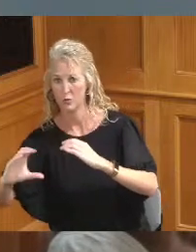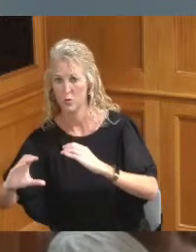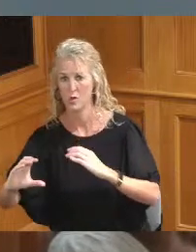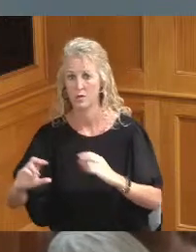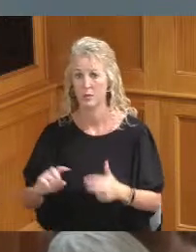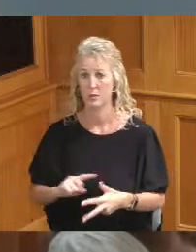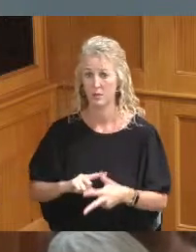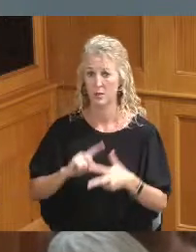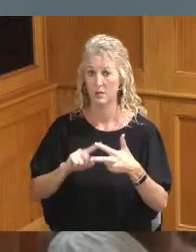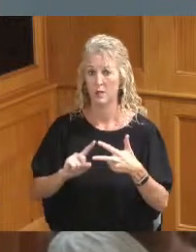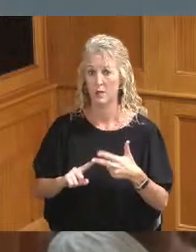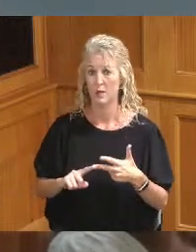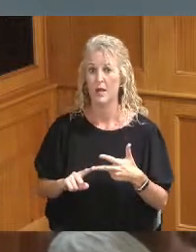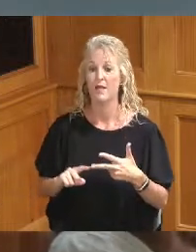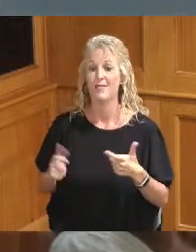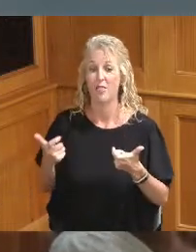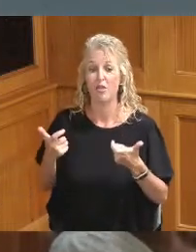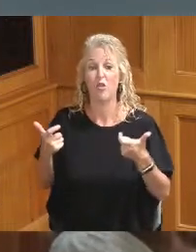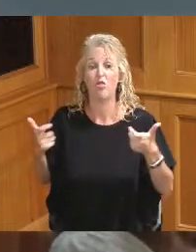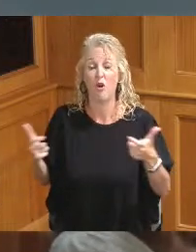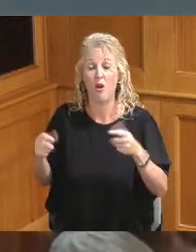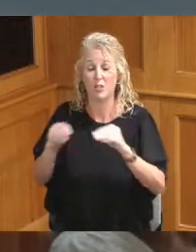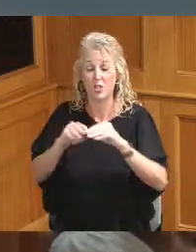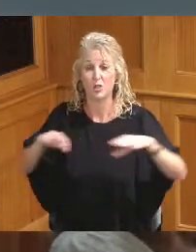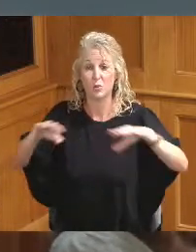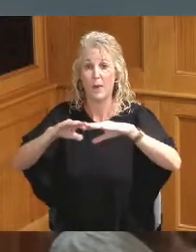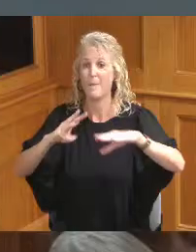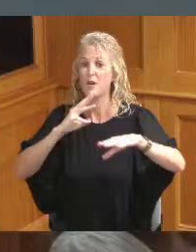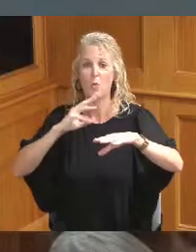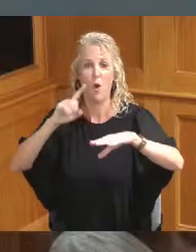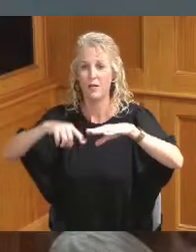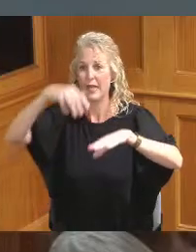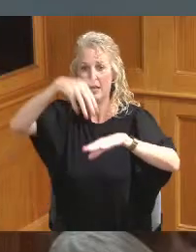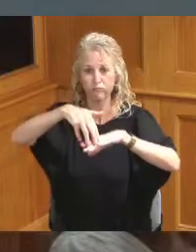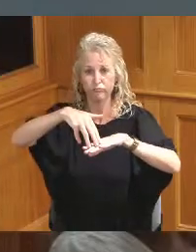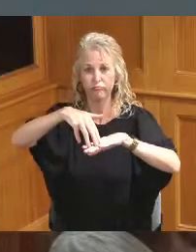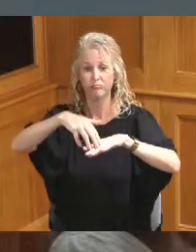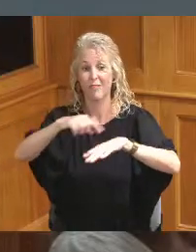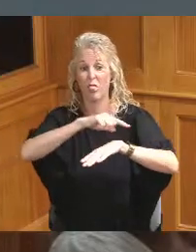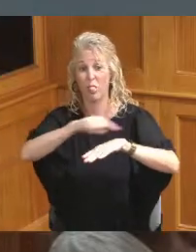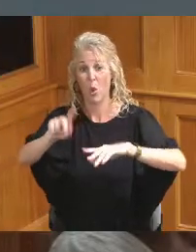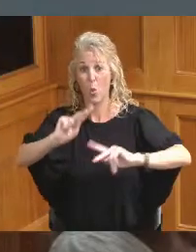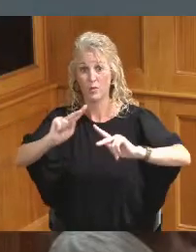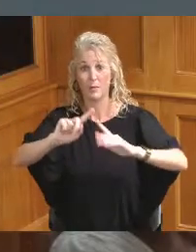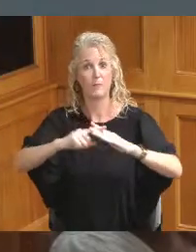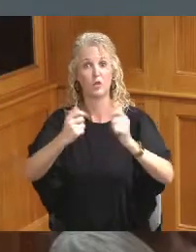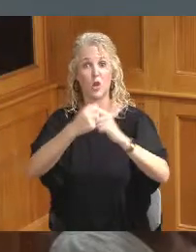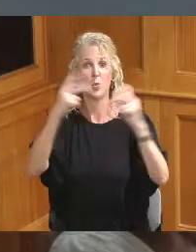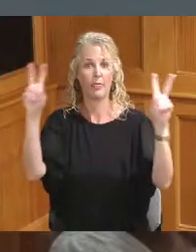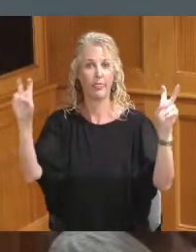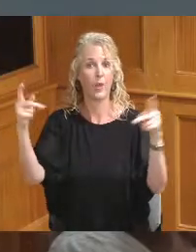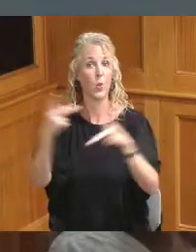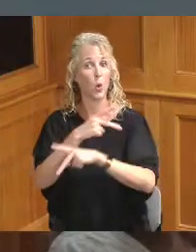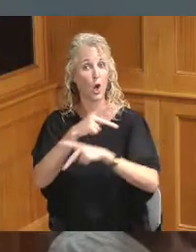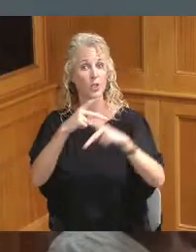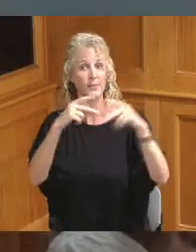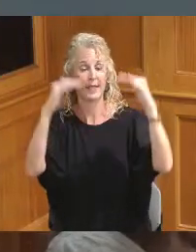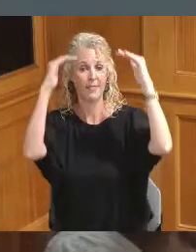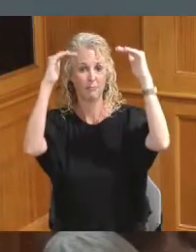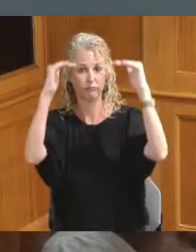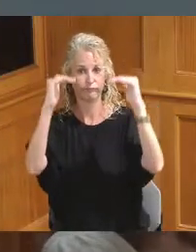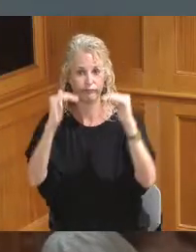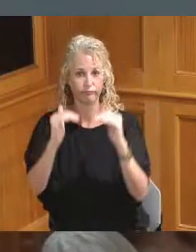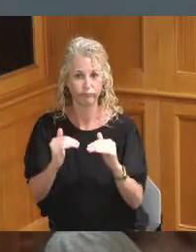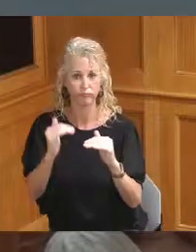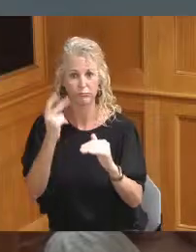at the largest impervious area contributors, and starting from the top and just walking down the list and seeing